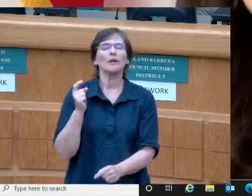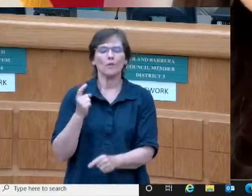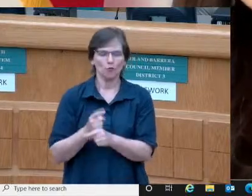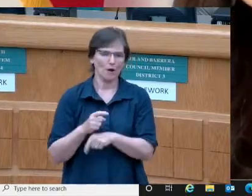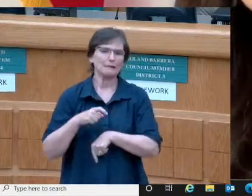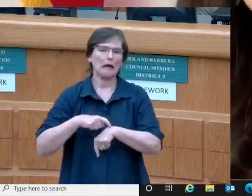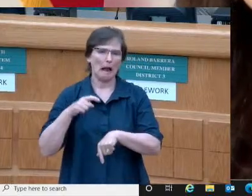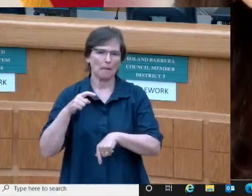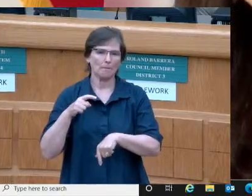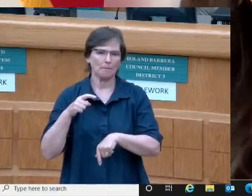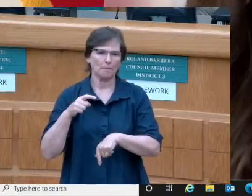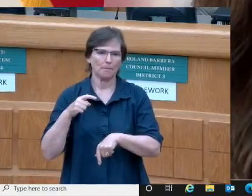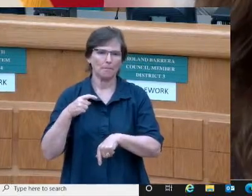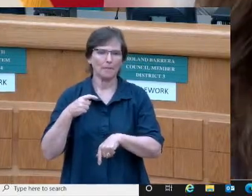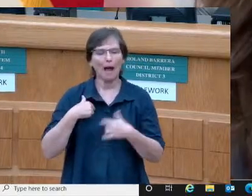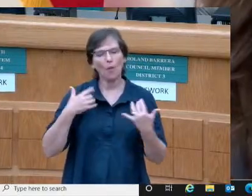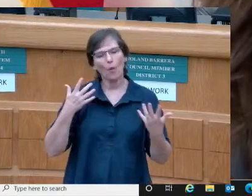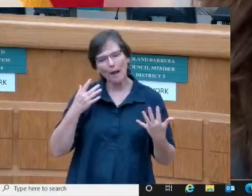questions you might have. Thank you.